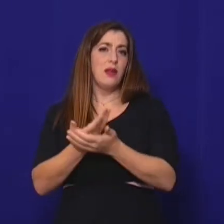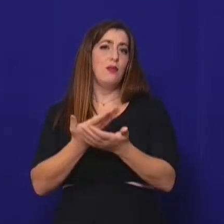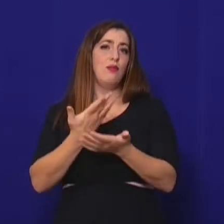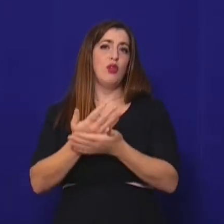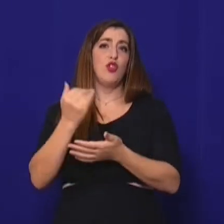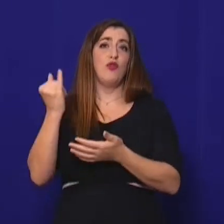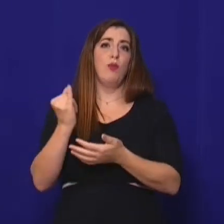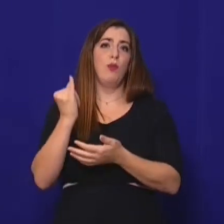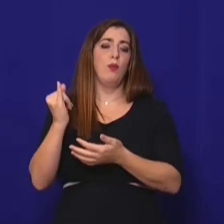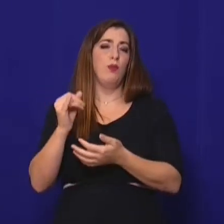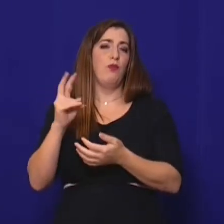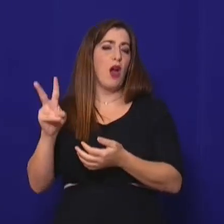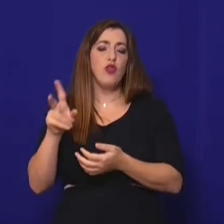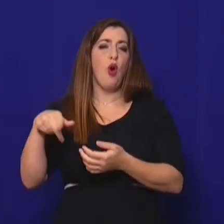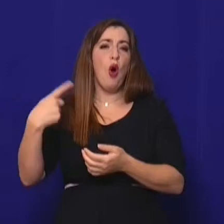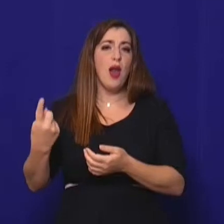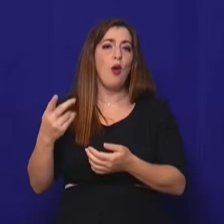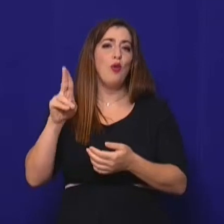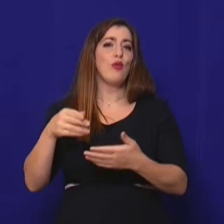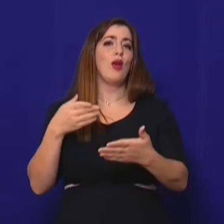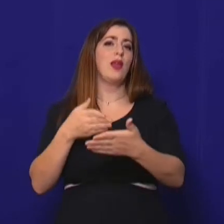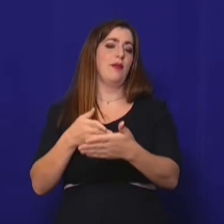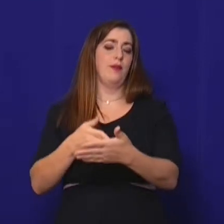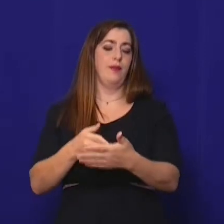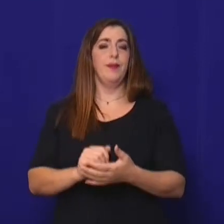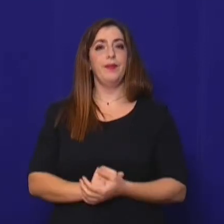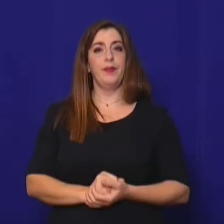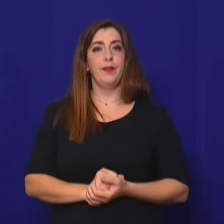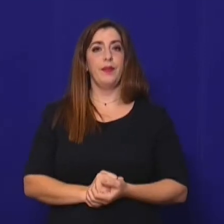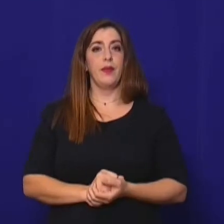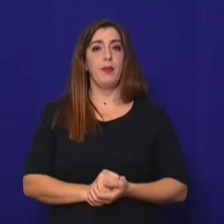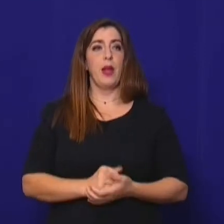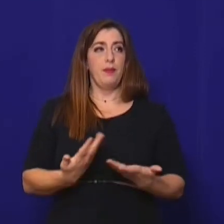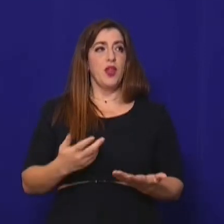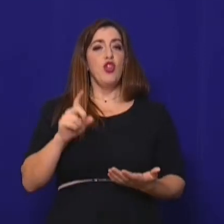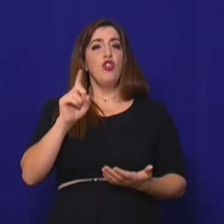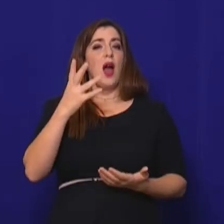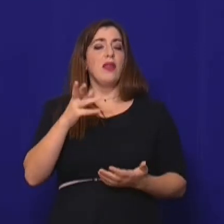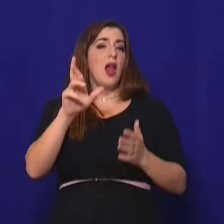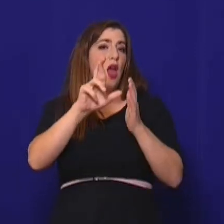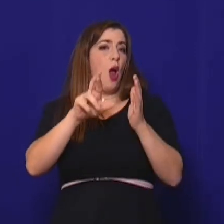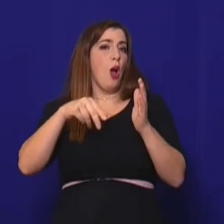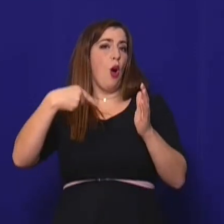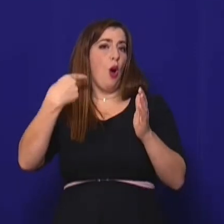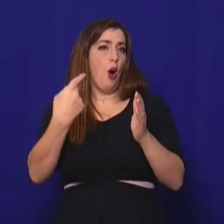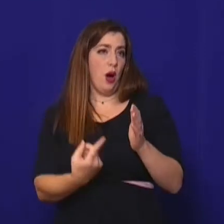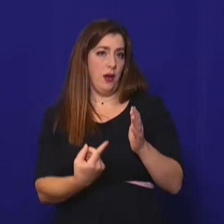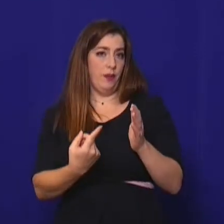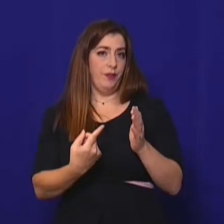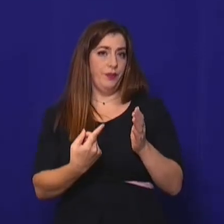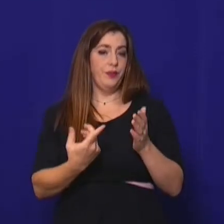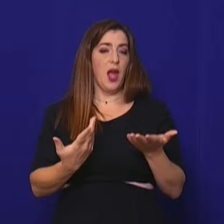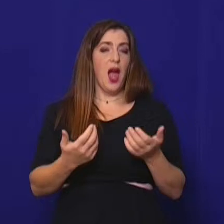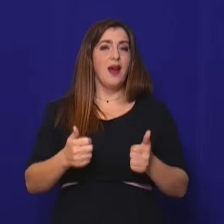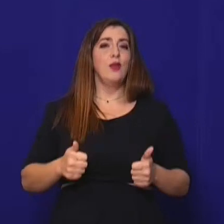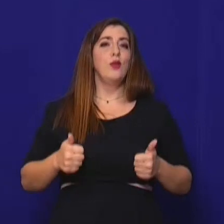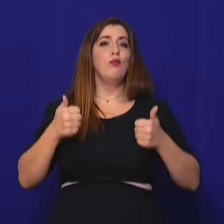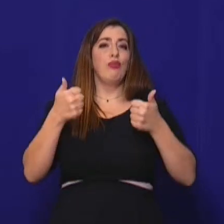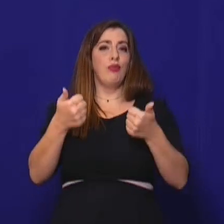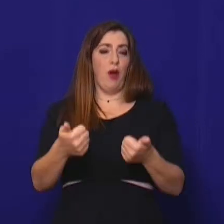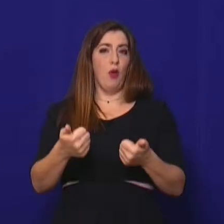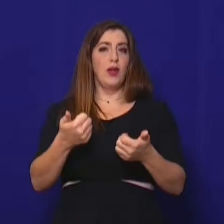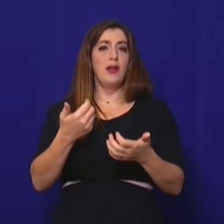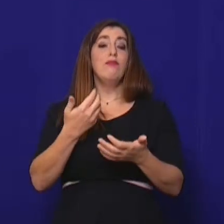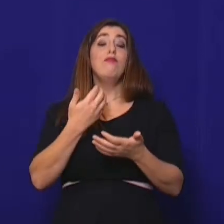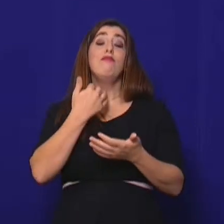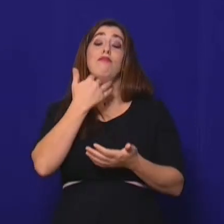ta' li għandna mill-post għandna wkoll il-miżuri biex aħna nevitaw li jkun hemm iktar influss ta' każijiet minn barra minn Malta,